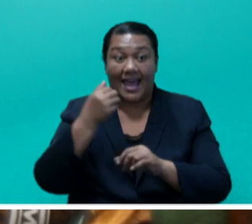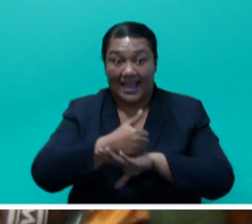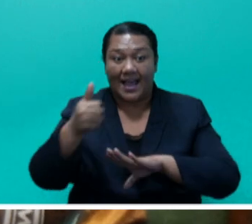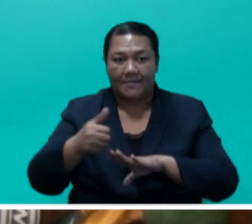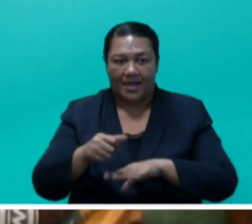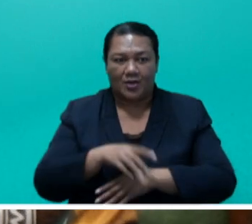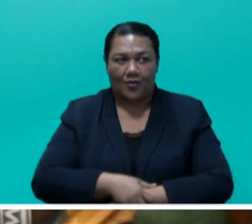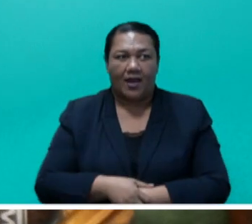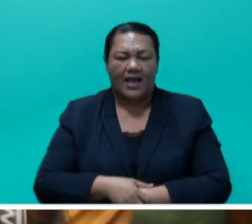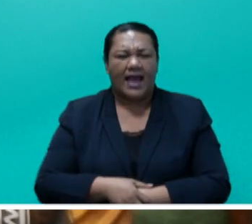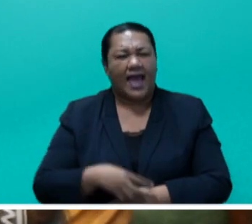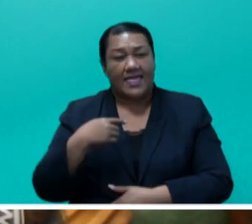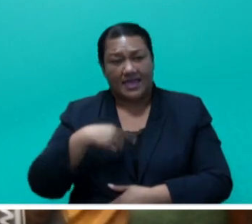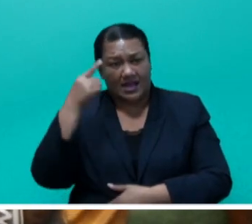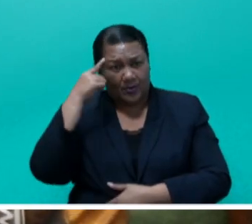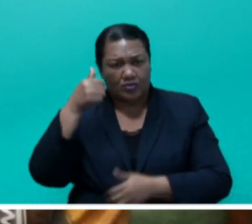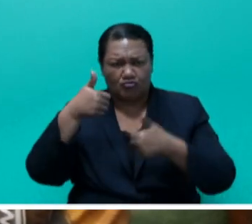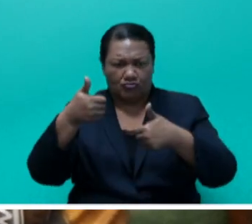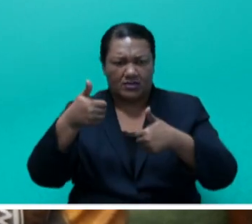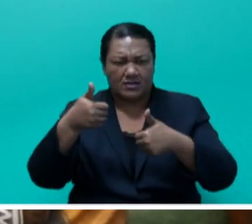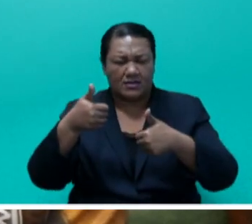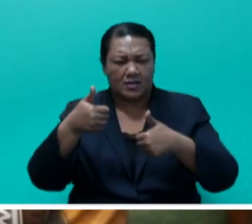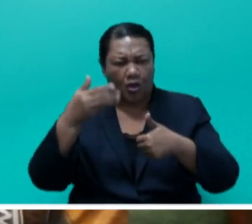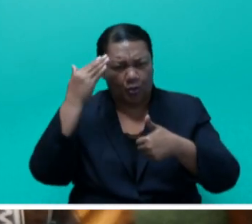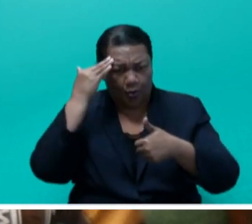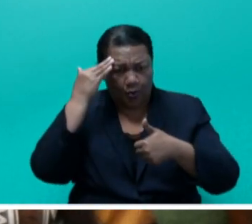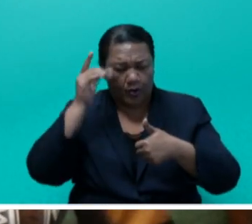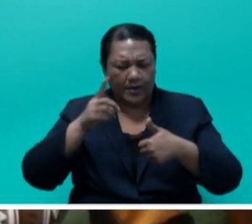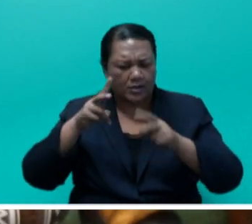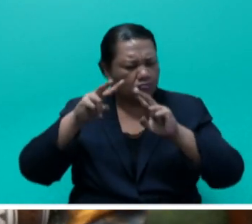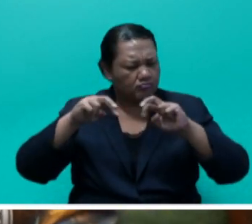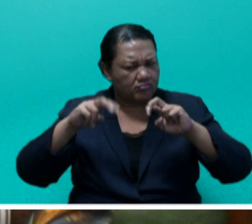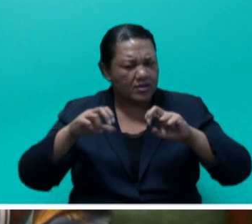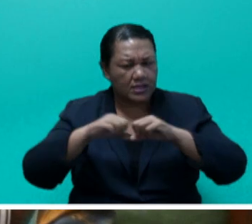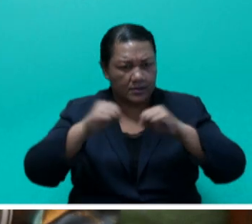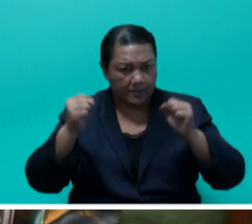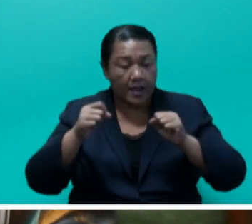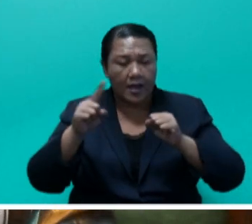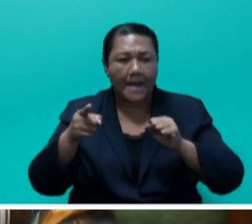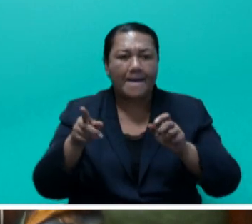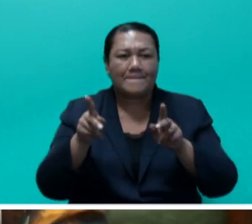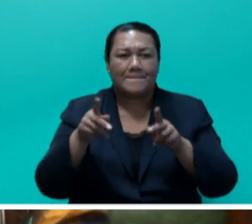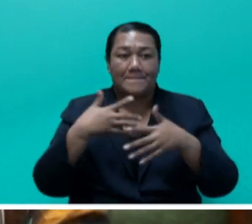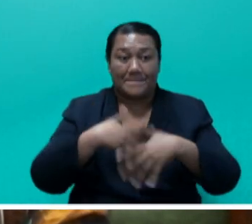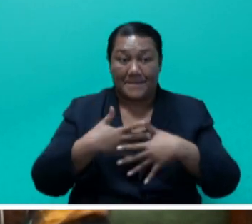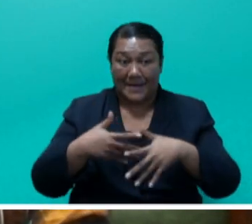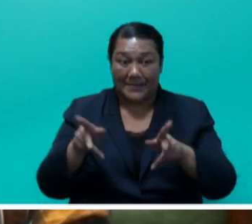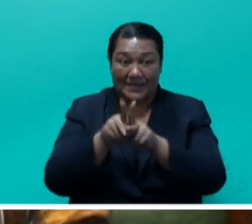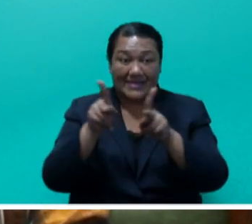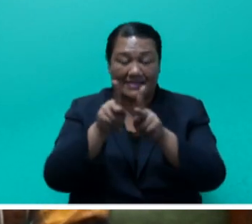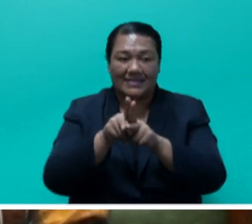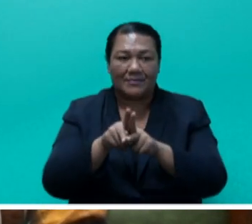good thinking to look at prospects of public-private partnership in making sure that there is affordable